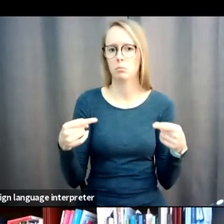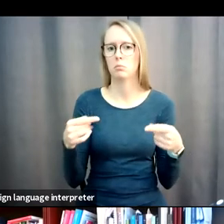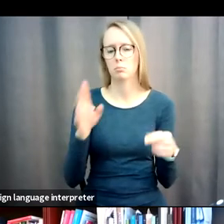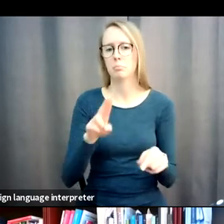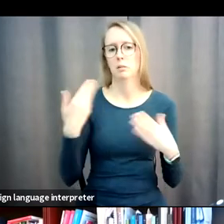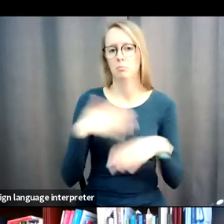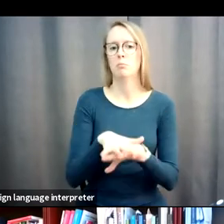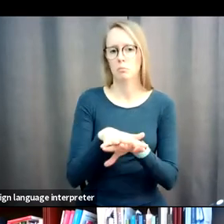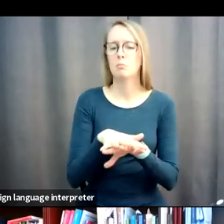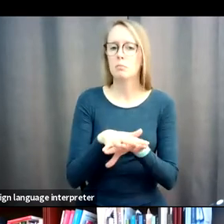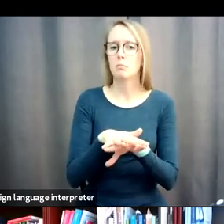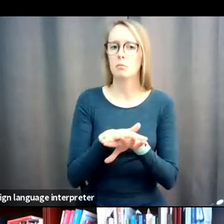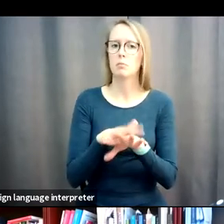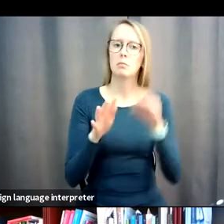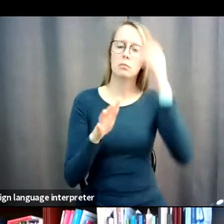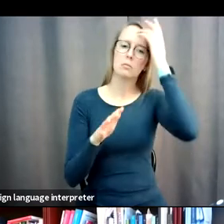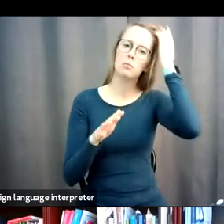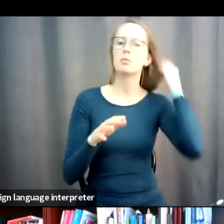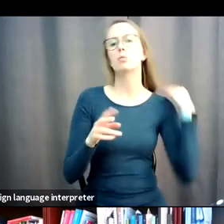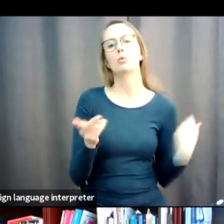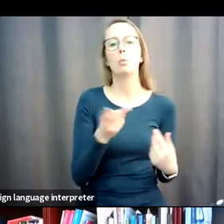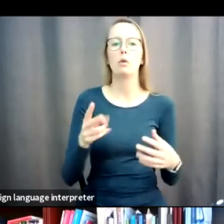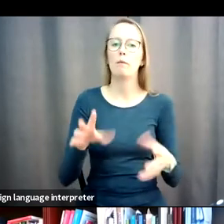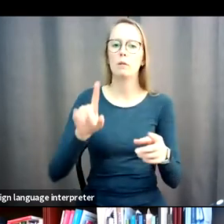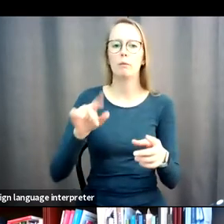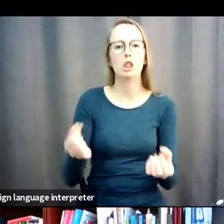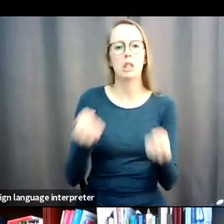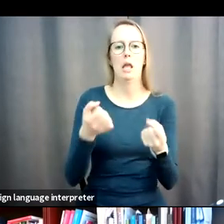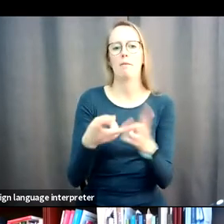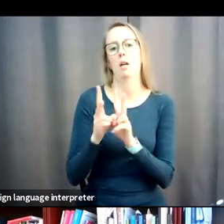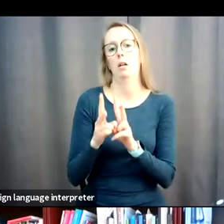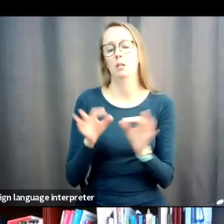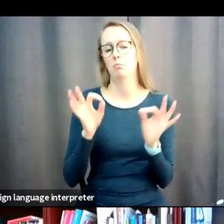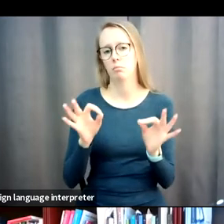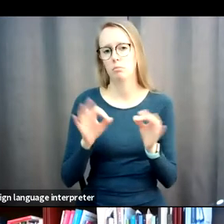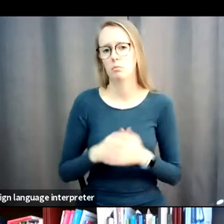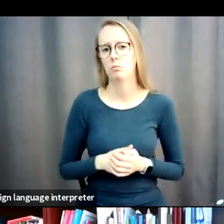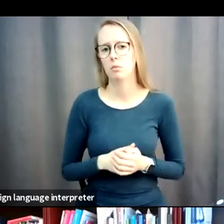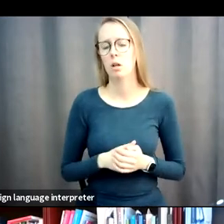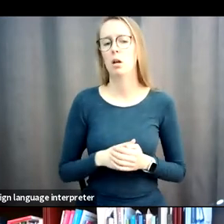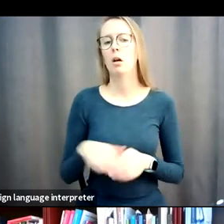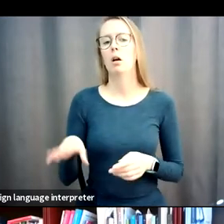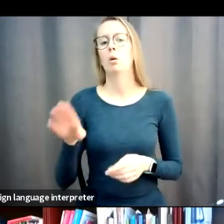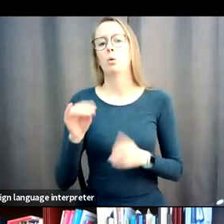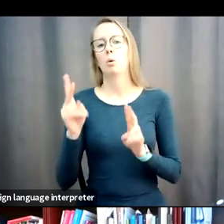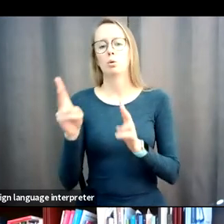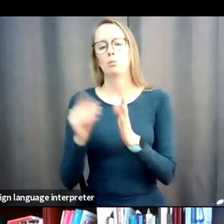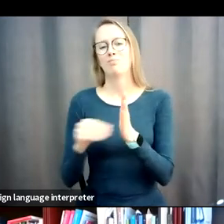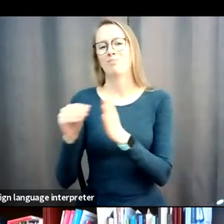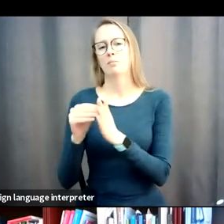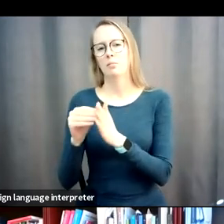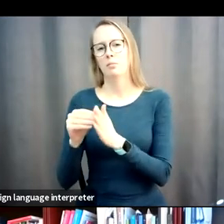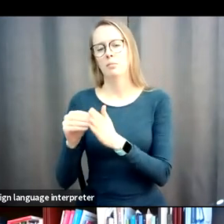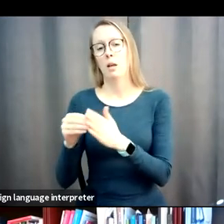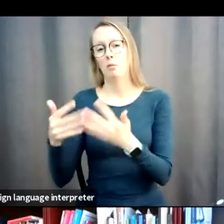synergy. They just reinforce each other, which is really a good thing. With the addition of the